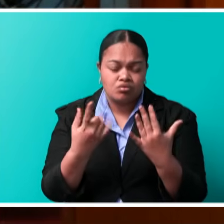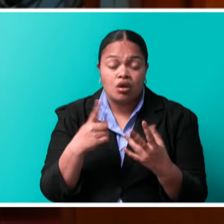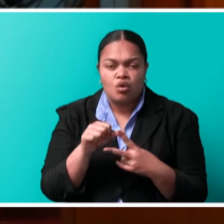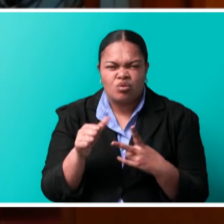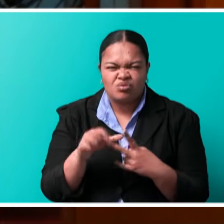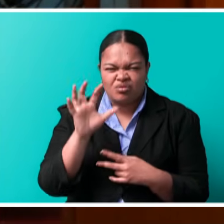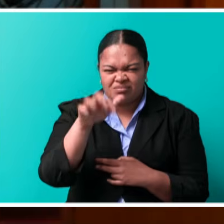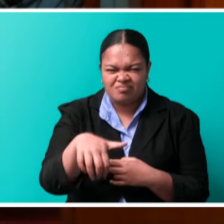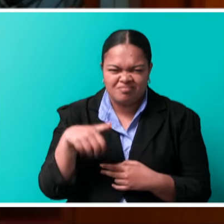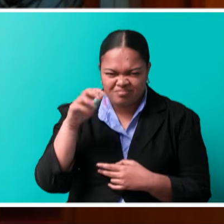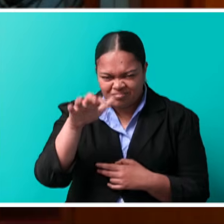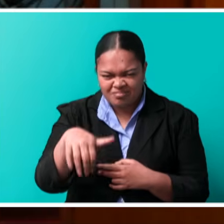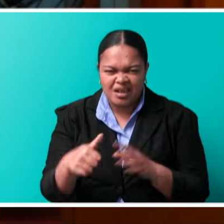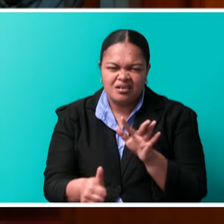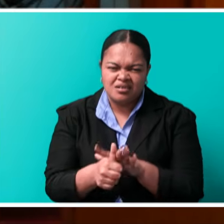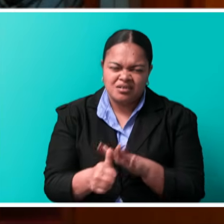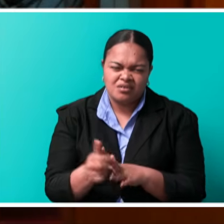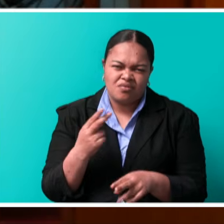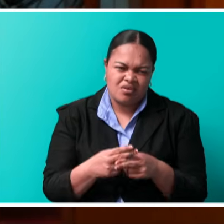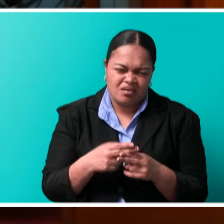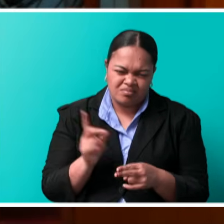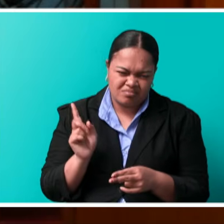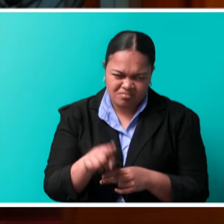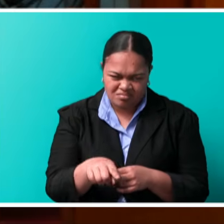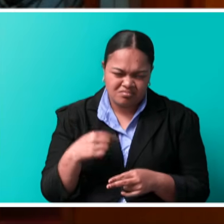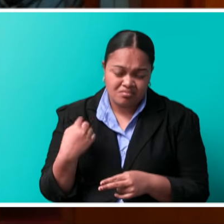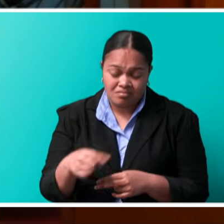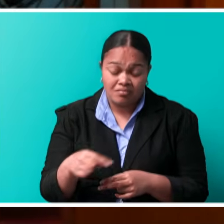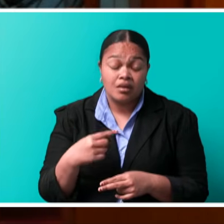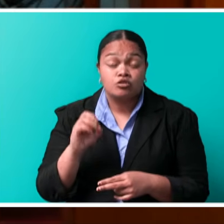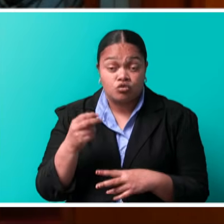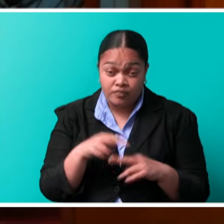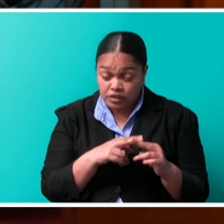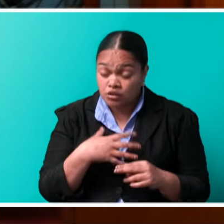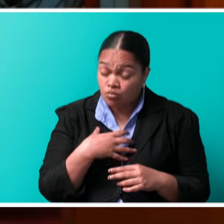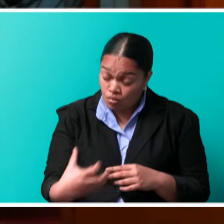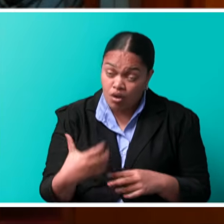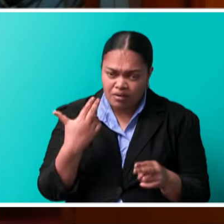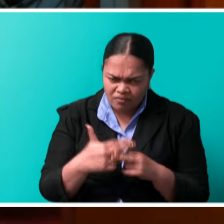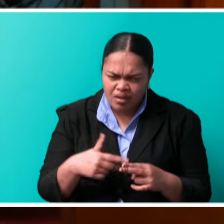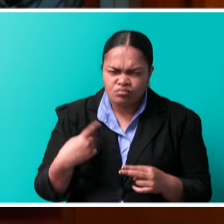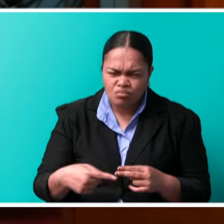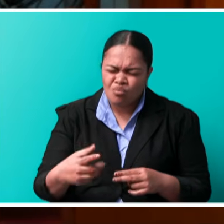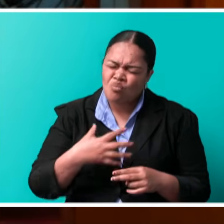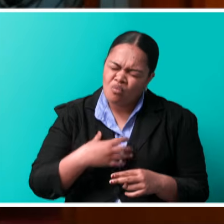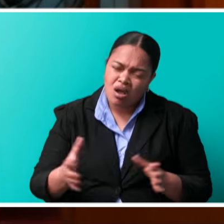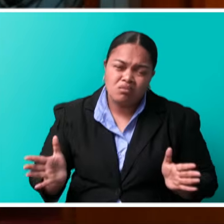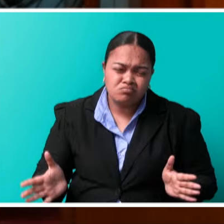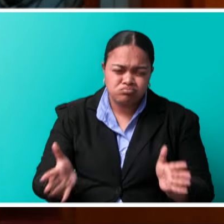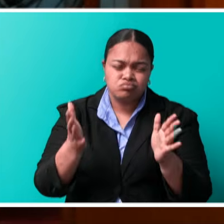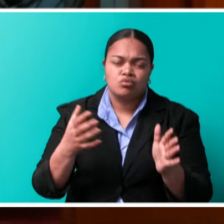roads. Fiji must also produce more, process more, export